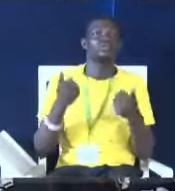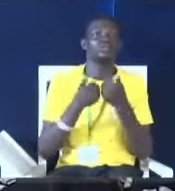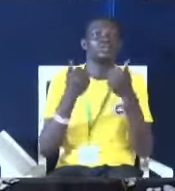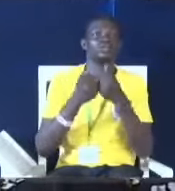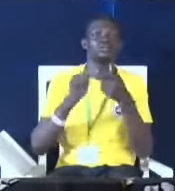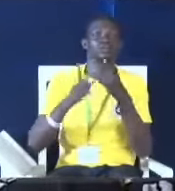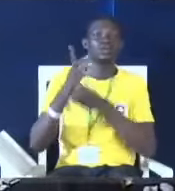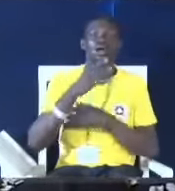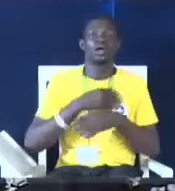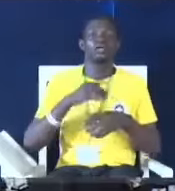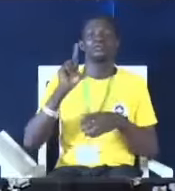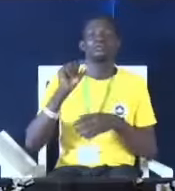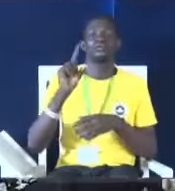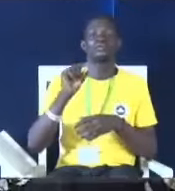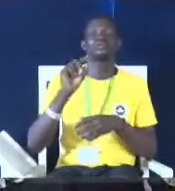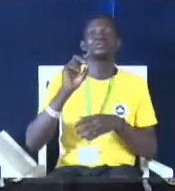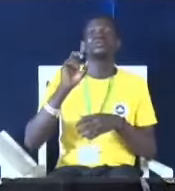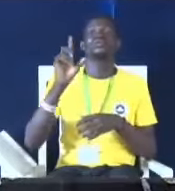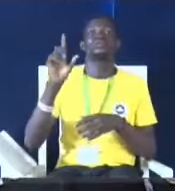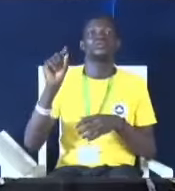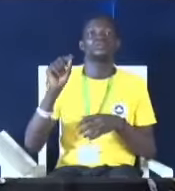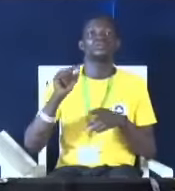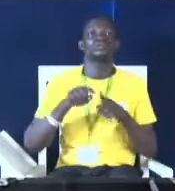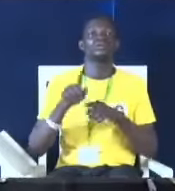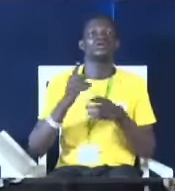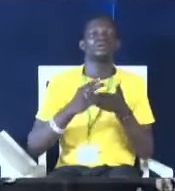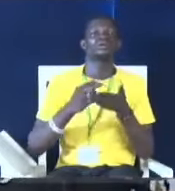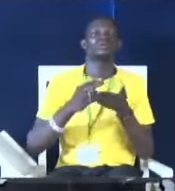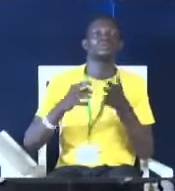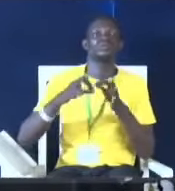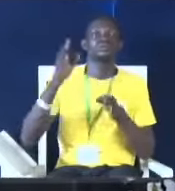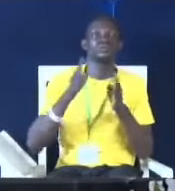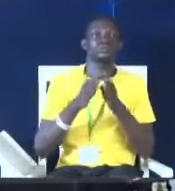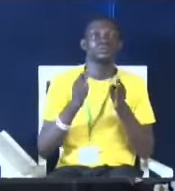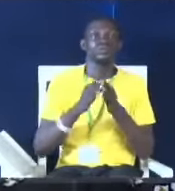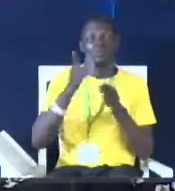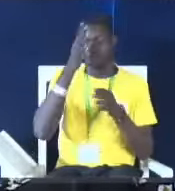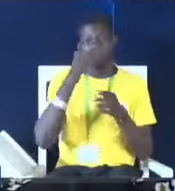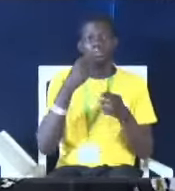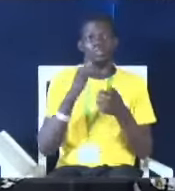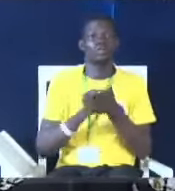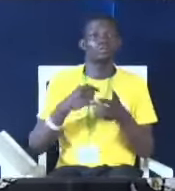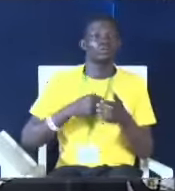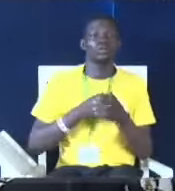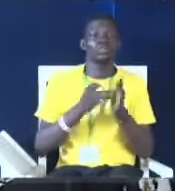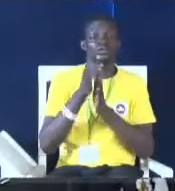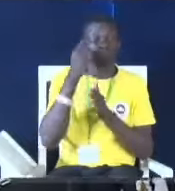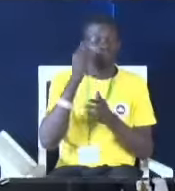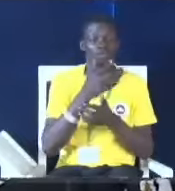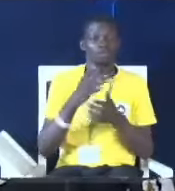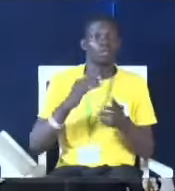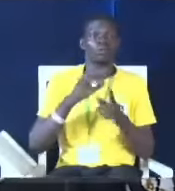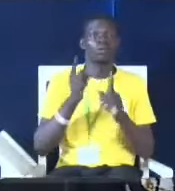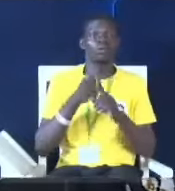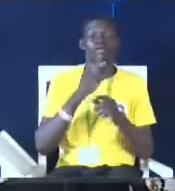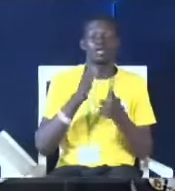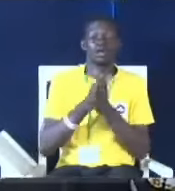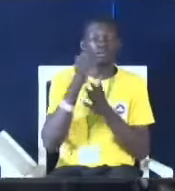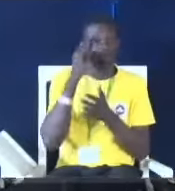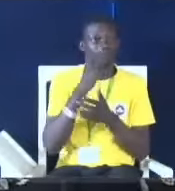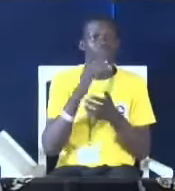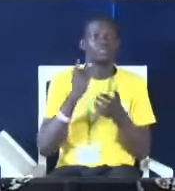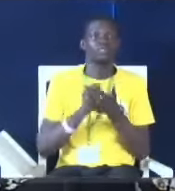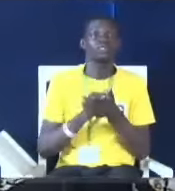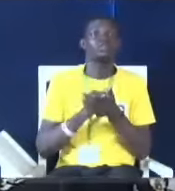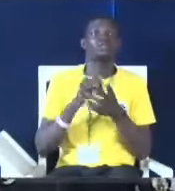God. And 2020, during Abuja's special Holy Ghost service, Daddy said we should ask for one thing. And one thing I asked for is